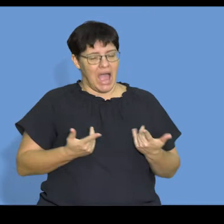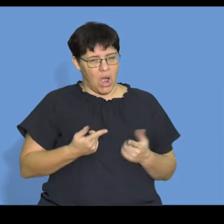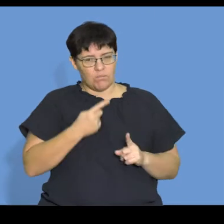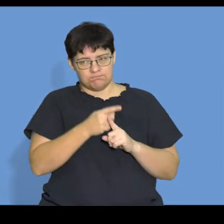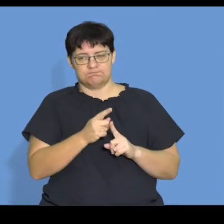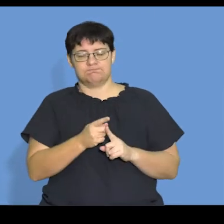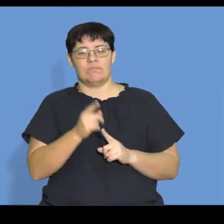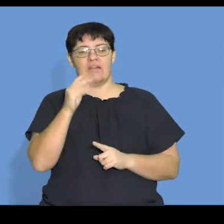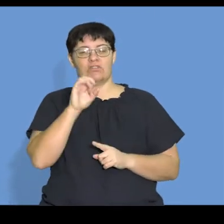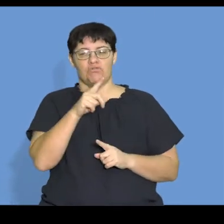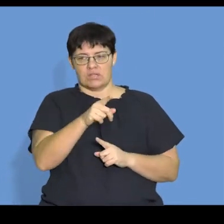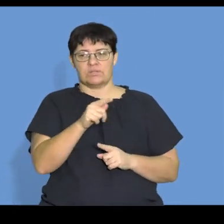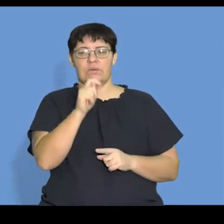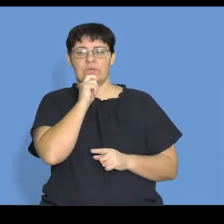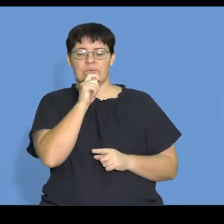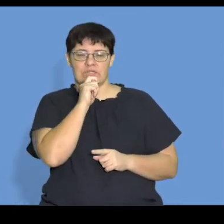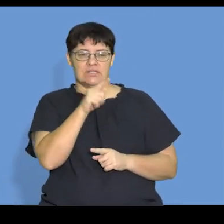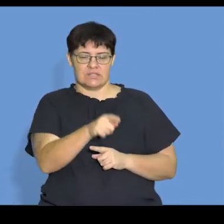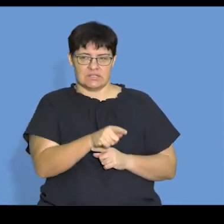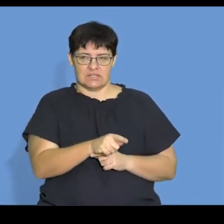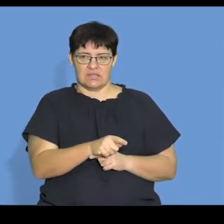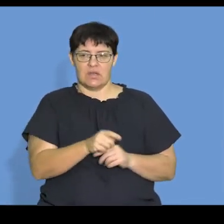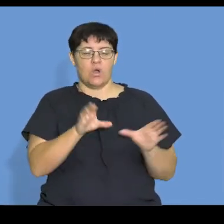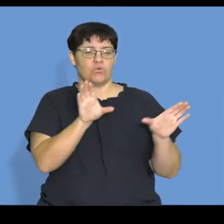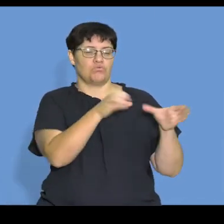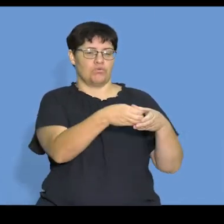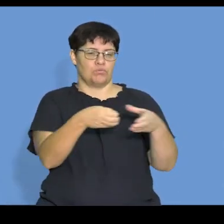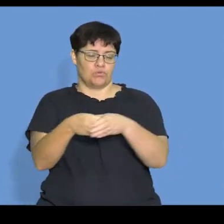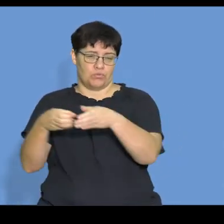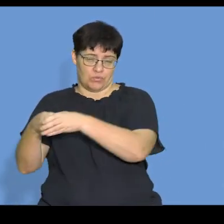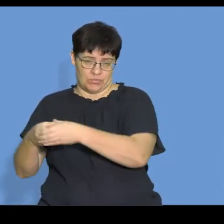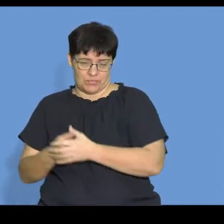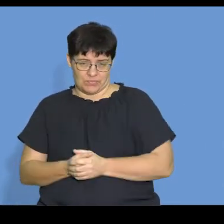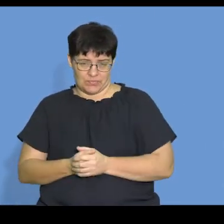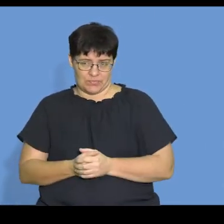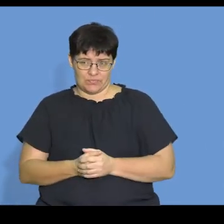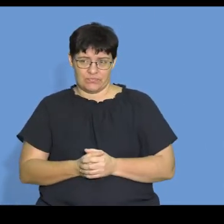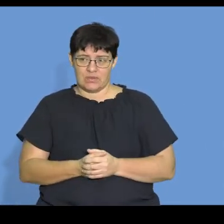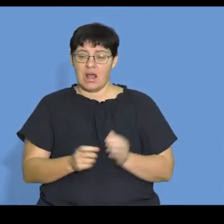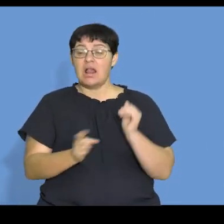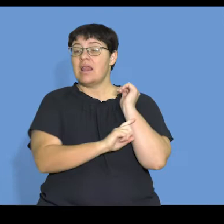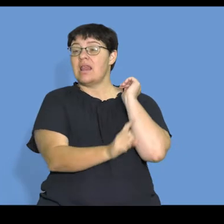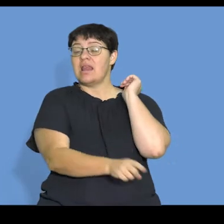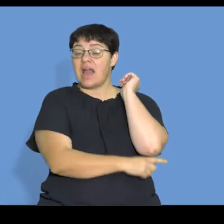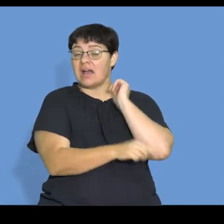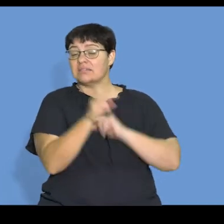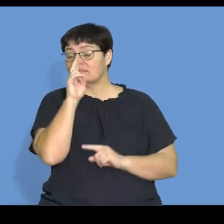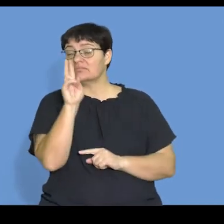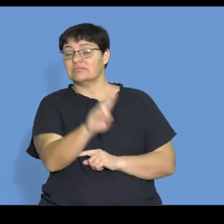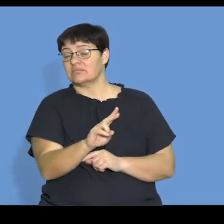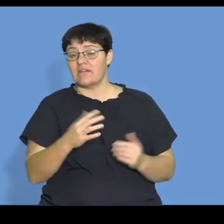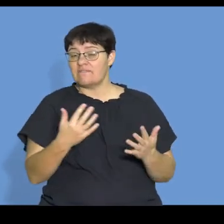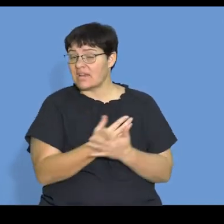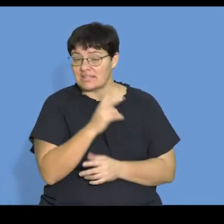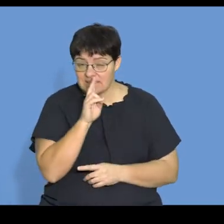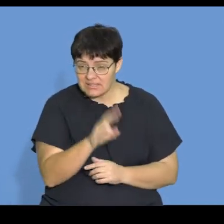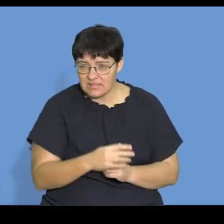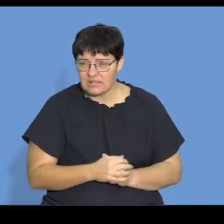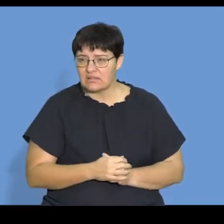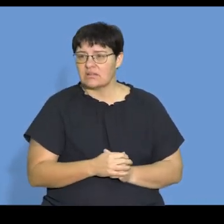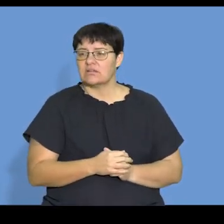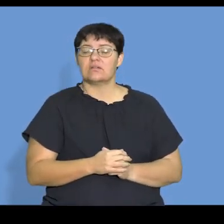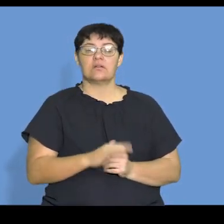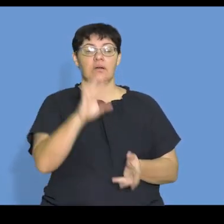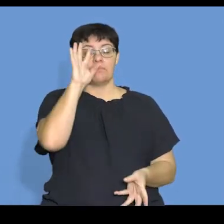factorize using what we call grouping. Then the last two things that you just need to look at quickly will be the sum of